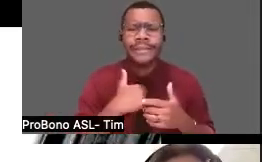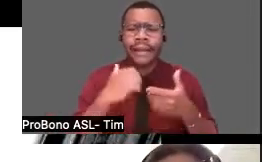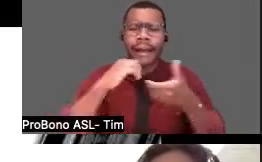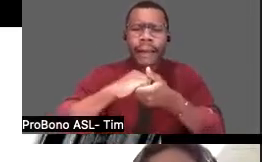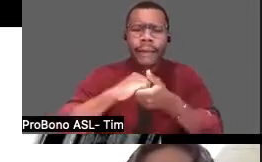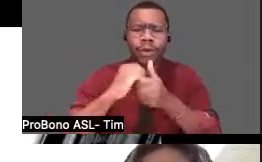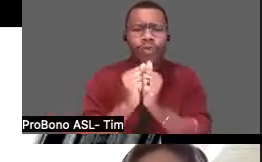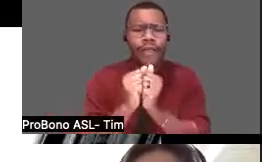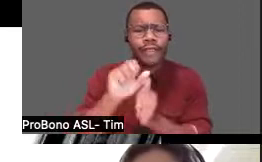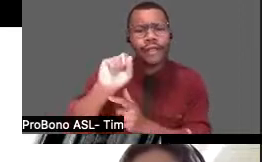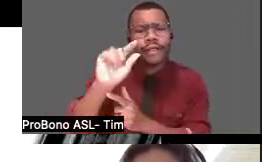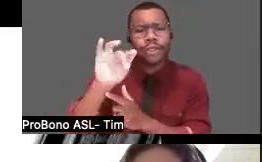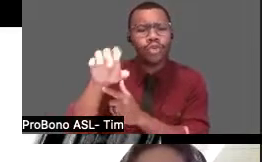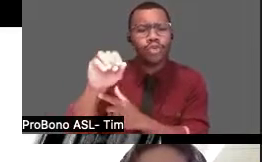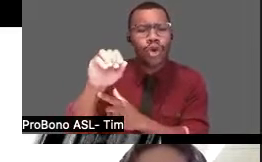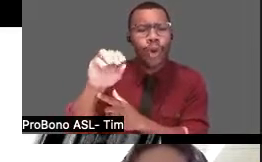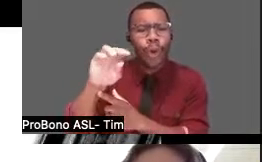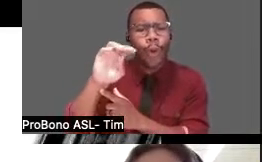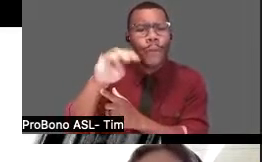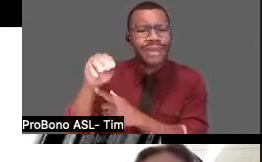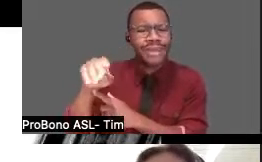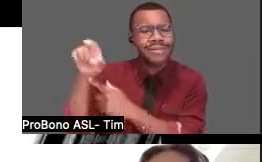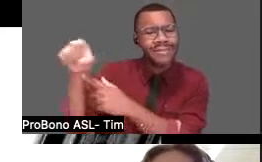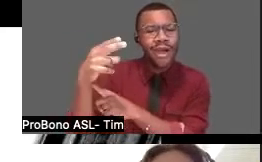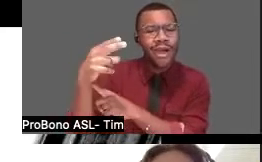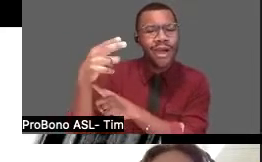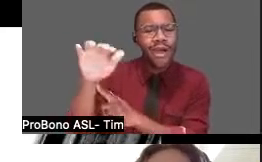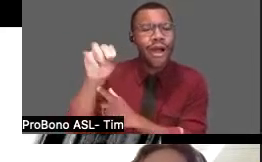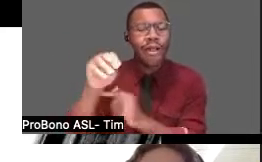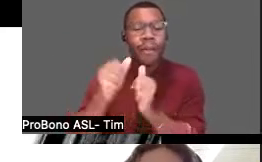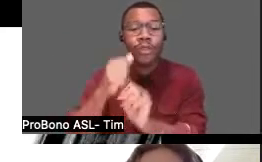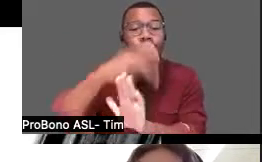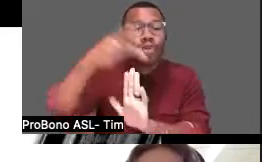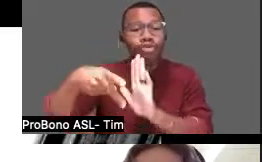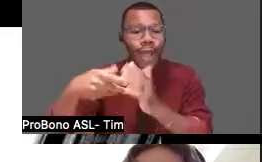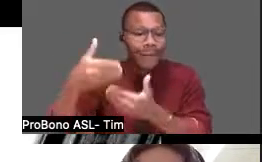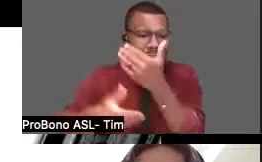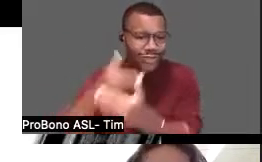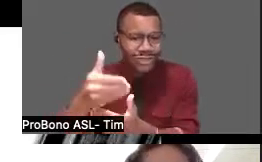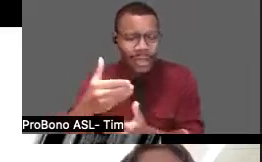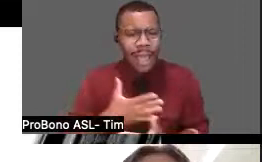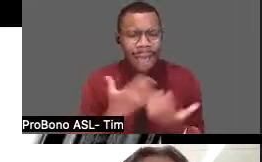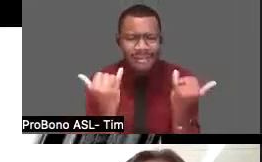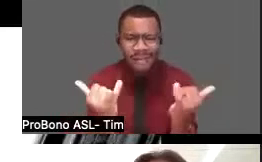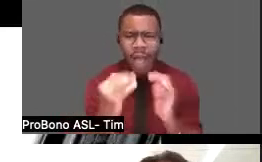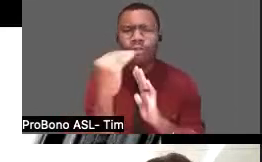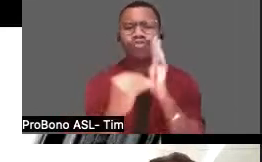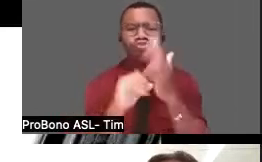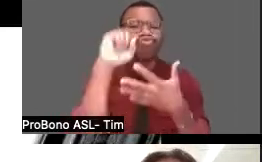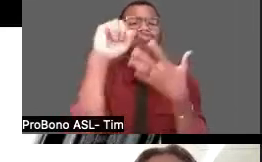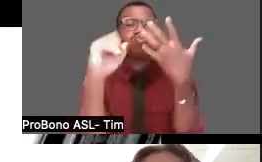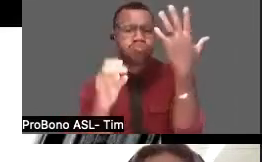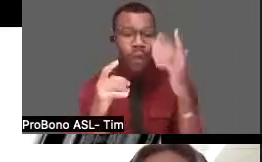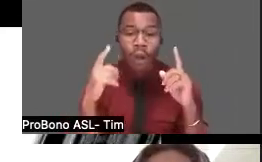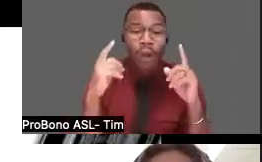in Harlem for this program series. And I'm pleased to share a few notes on today's gathering that we hope will make this experience